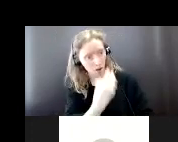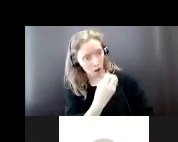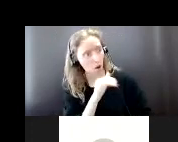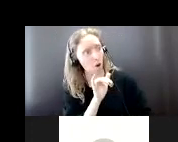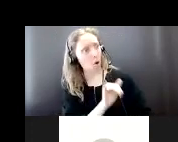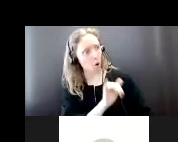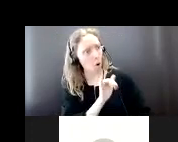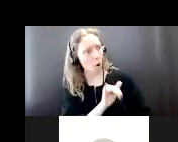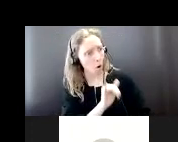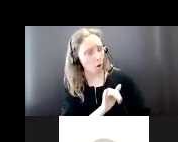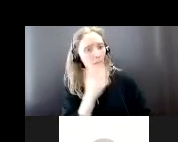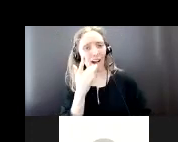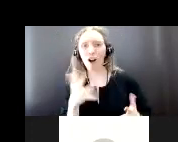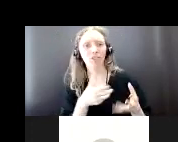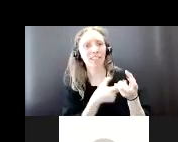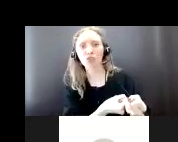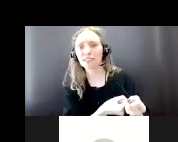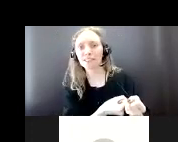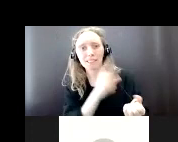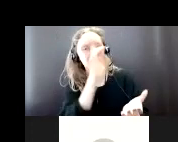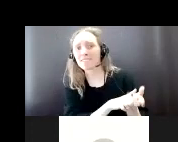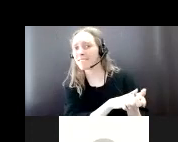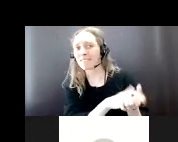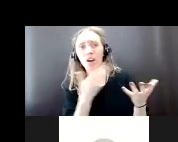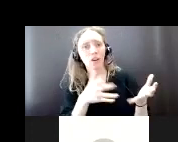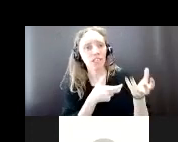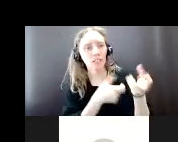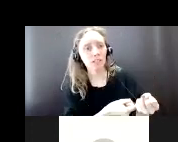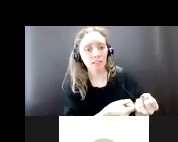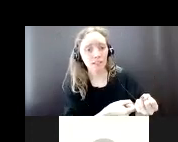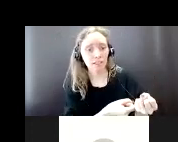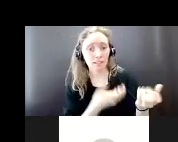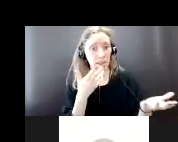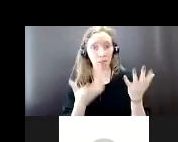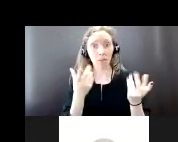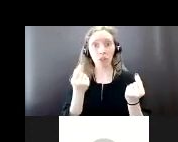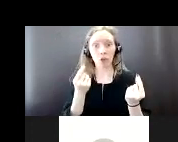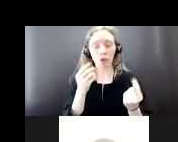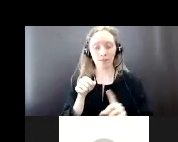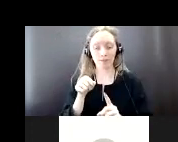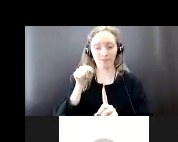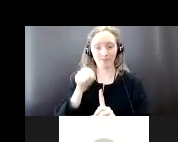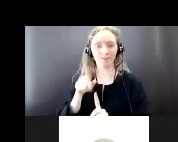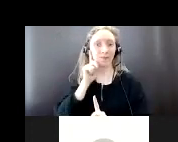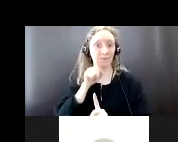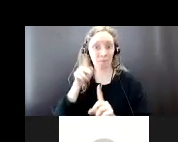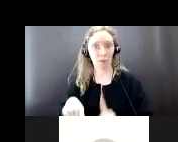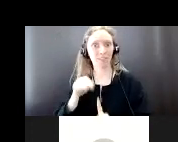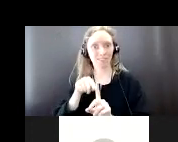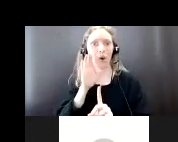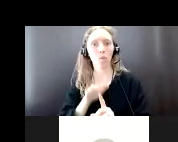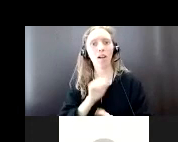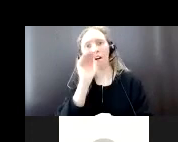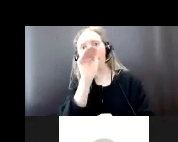someone within the group that is more influential or maybe a leader. And if that person